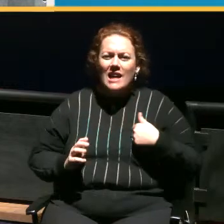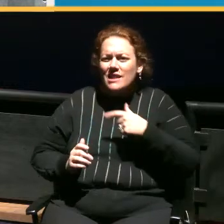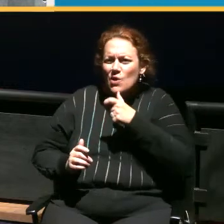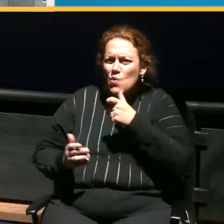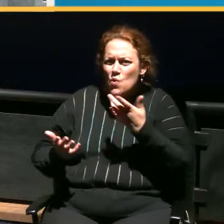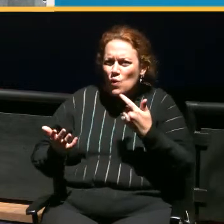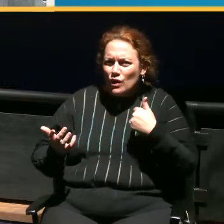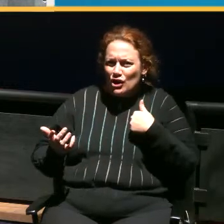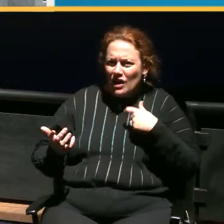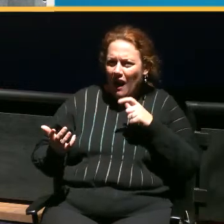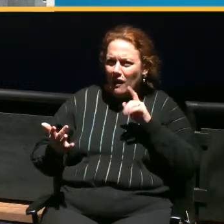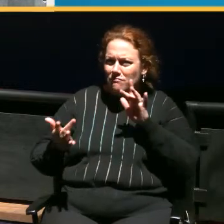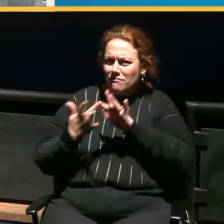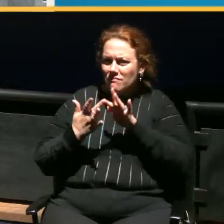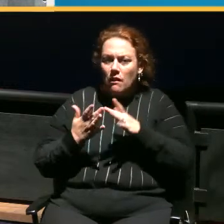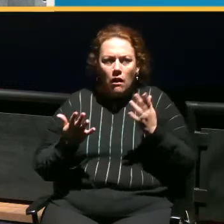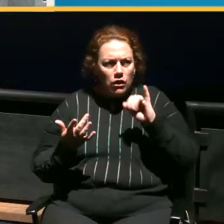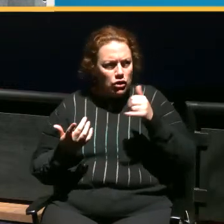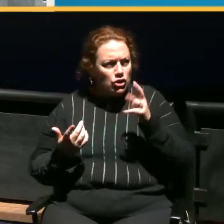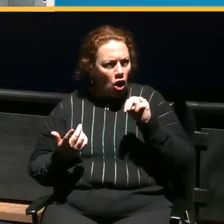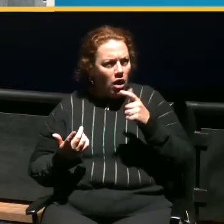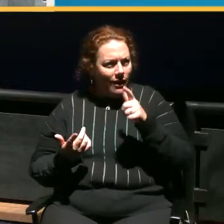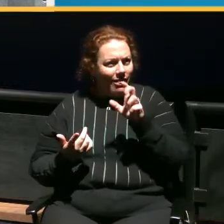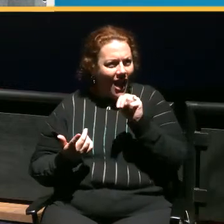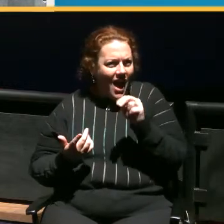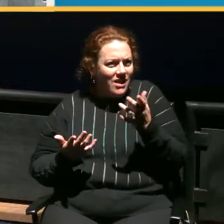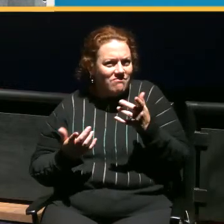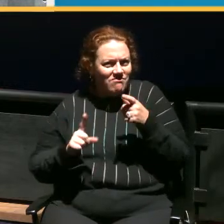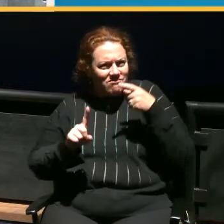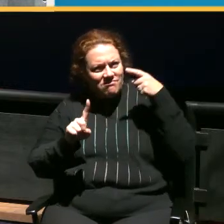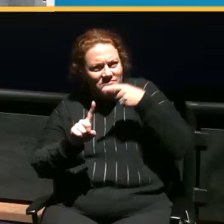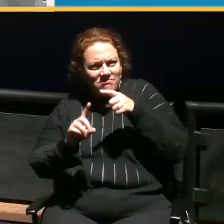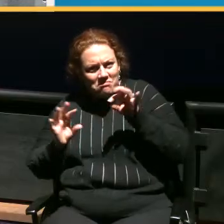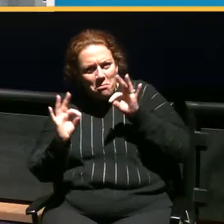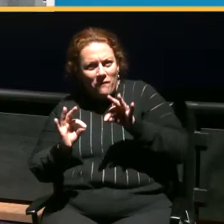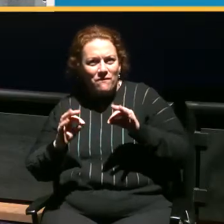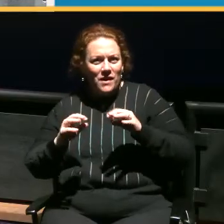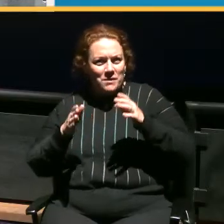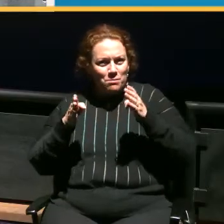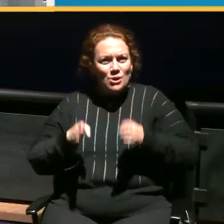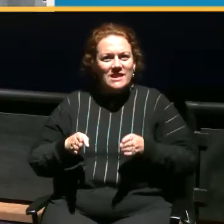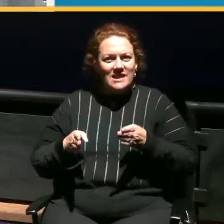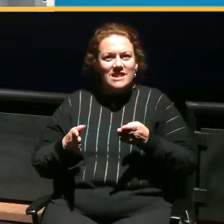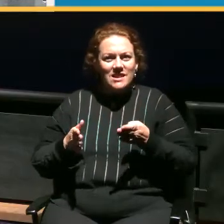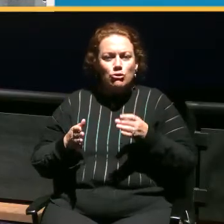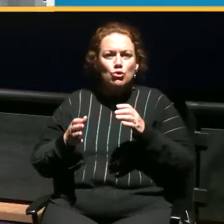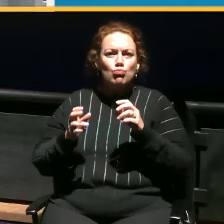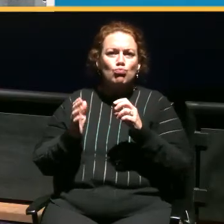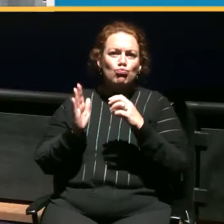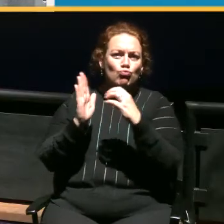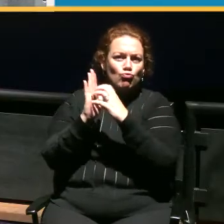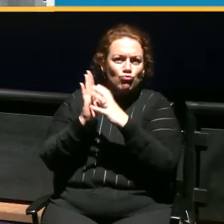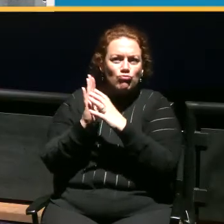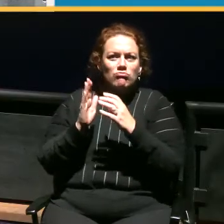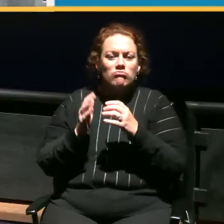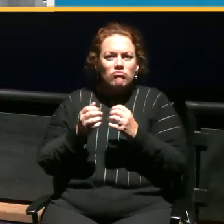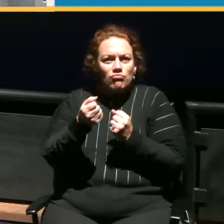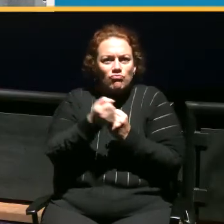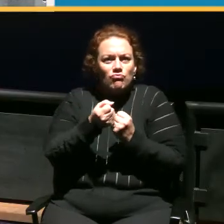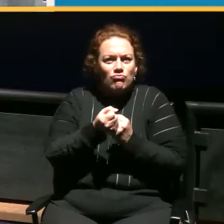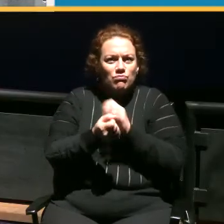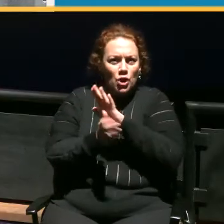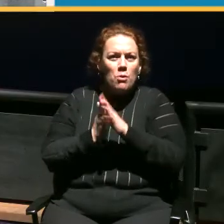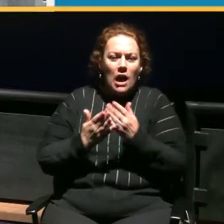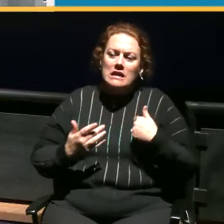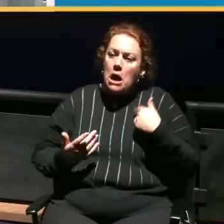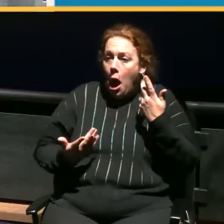want me to reach out to? And he said, well, John Glenn would be the ultimate person to write a little blurb, an endorsement of your book. And I go, well, I kind of